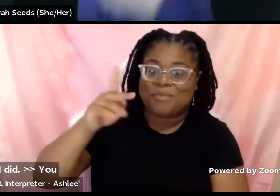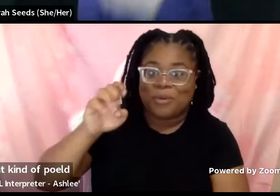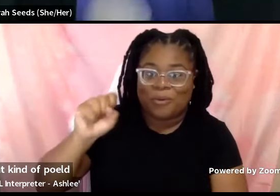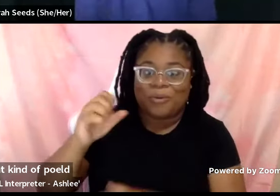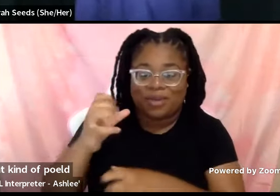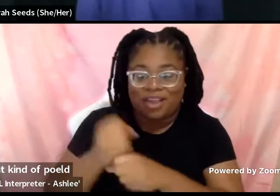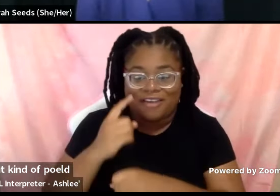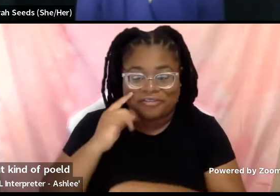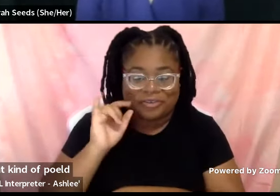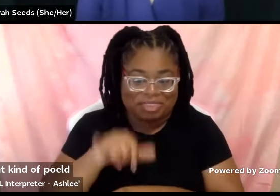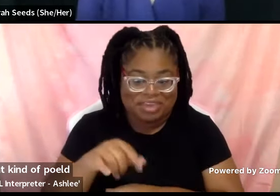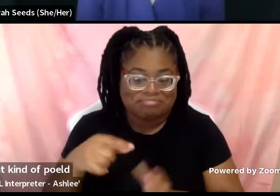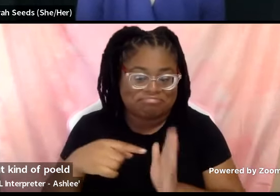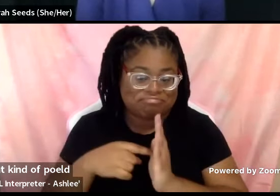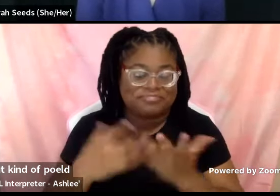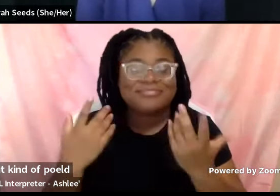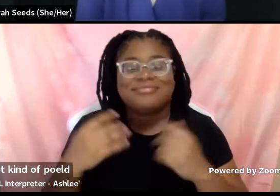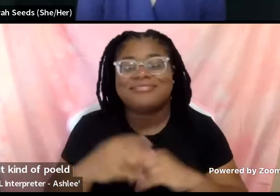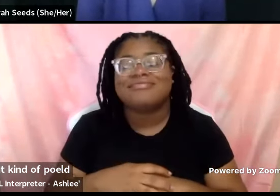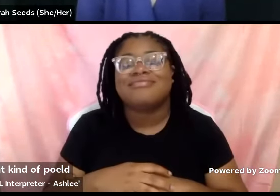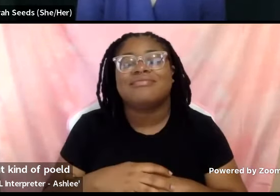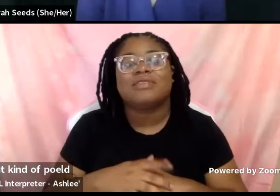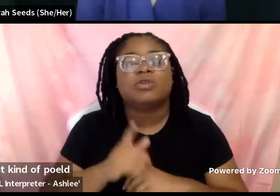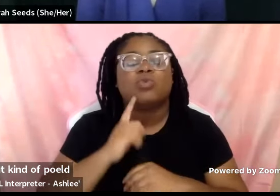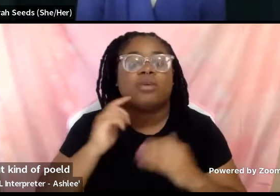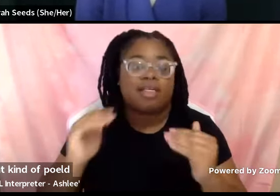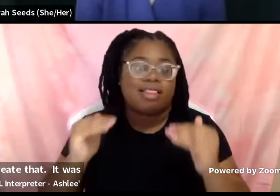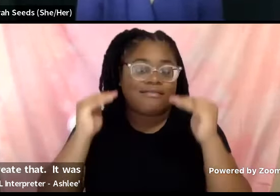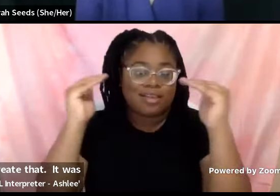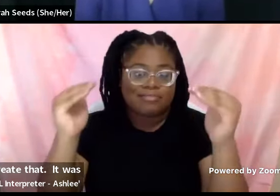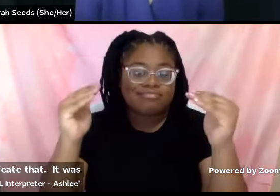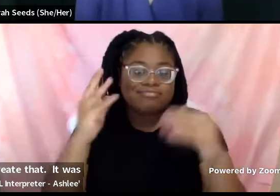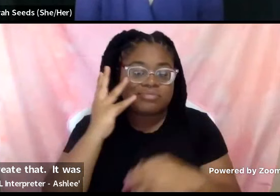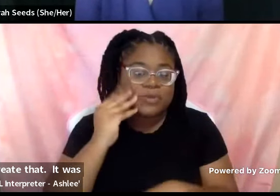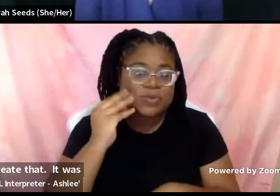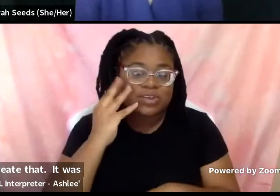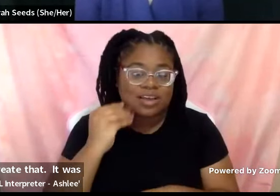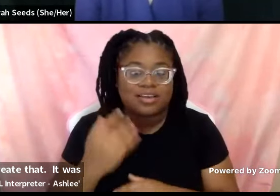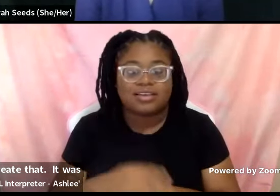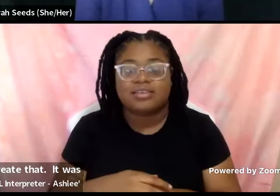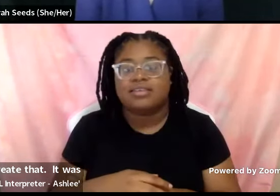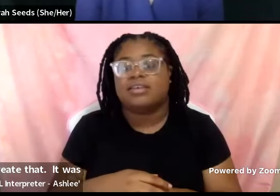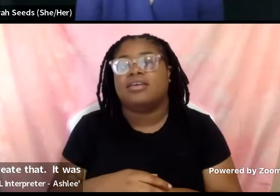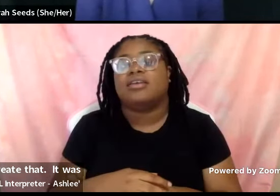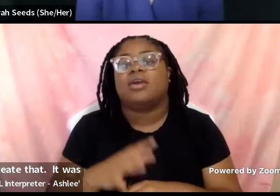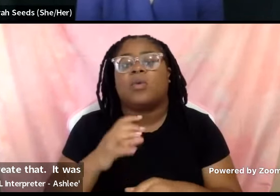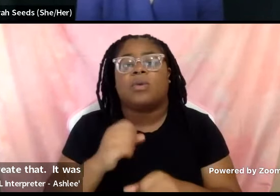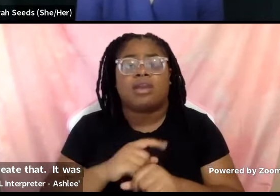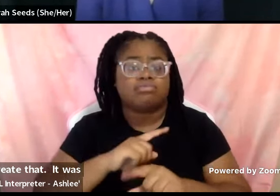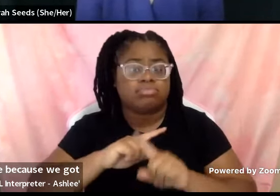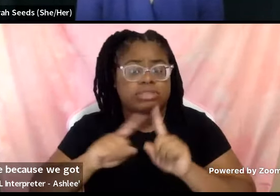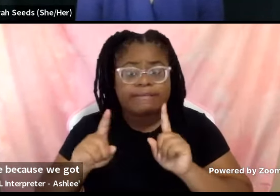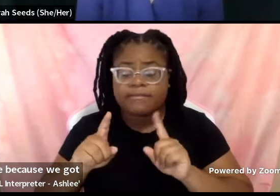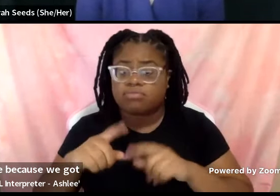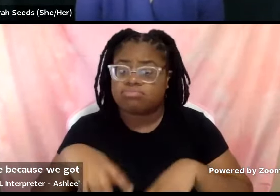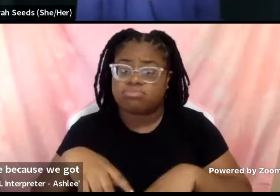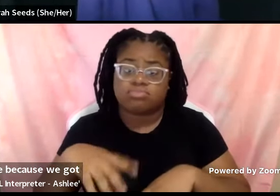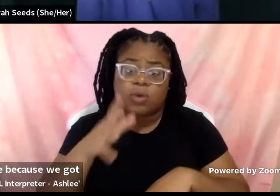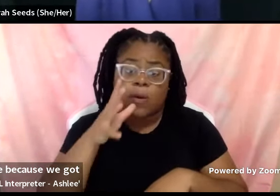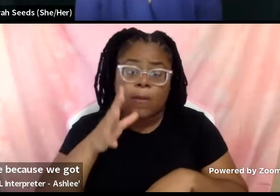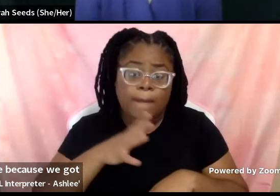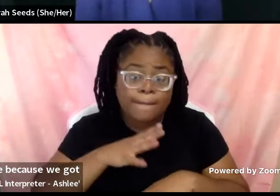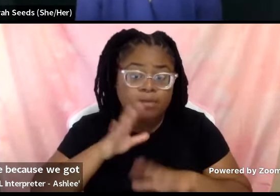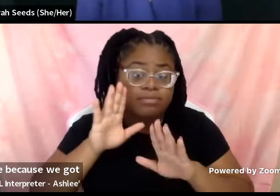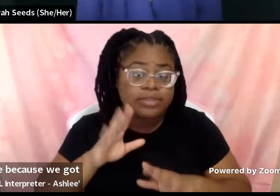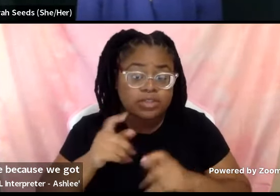But yeah, it really was like a leveling up experience, because we got Michelle Cotolo, who is an amazing female director. We got